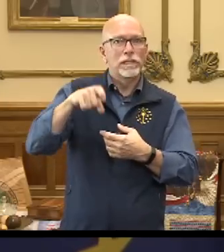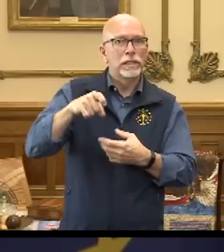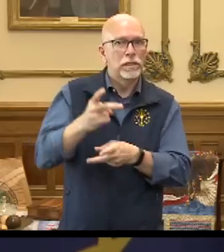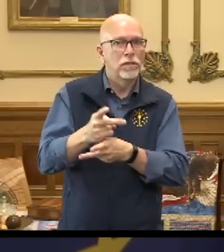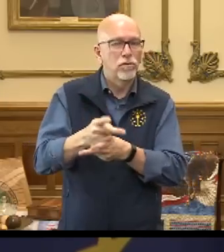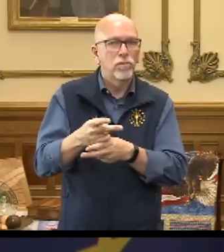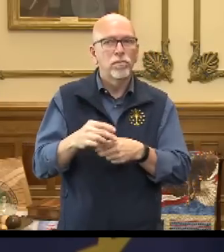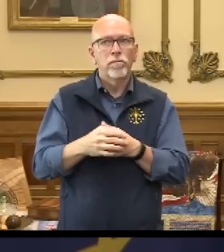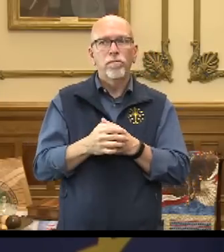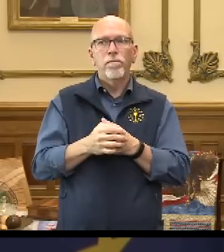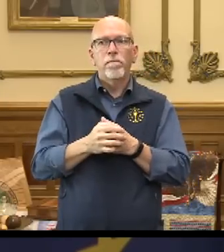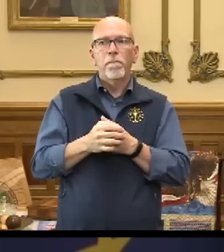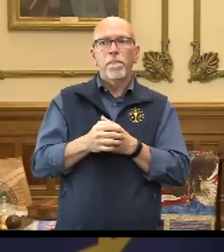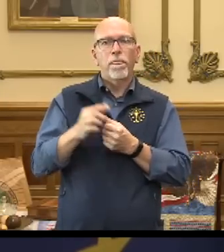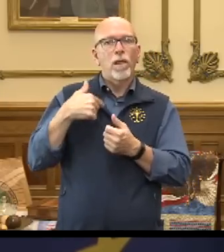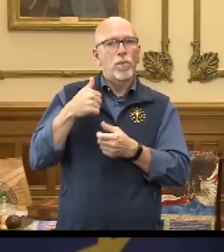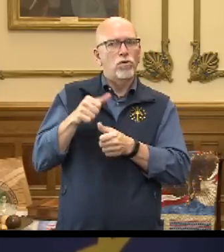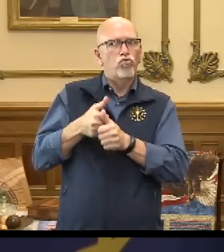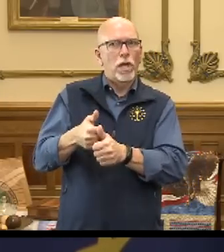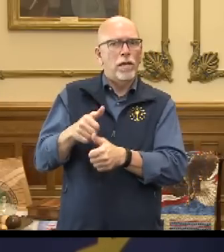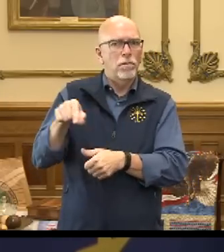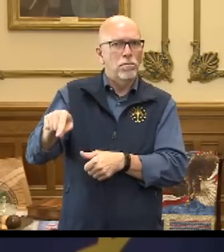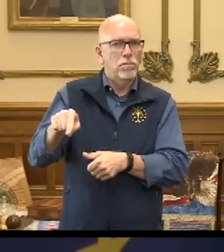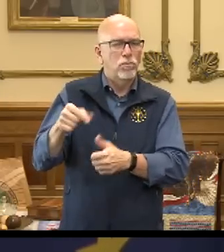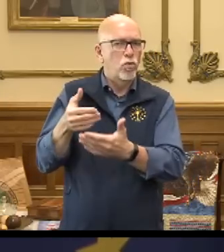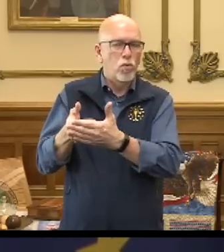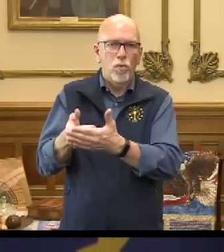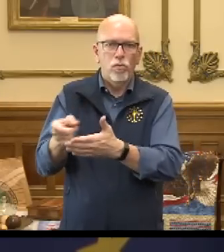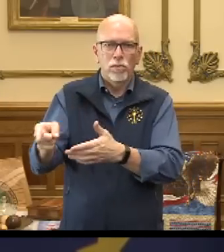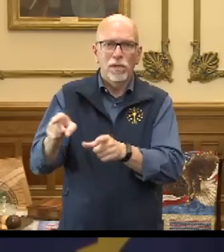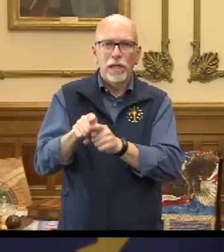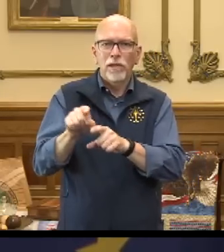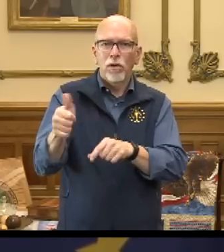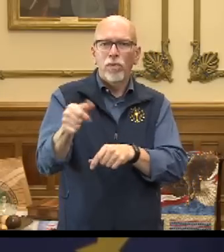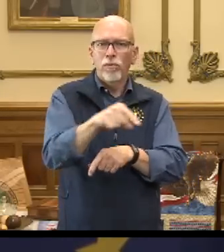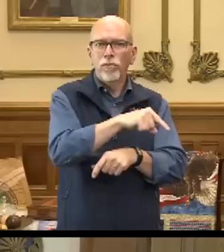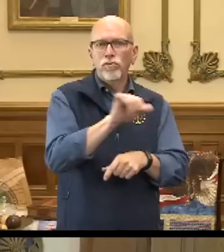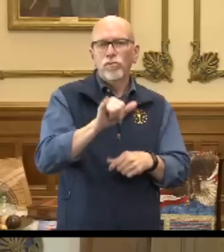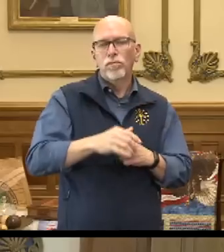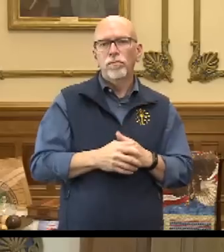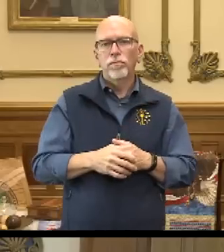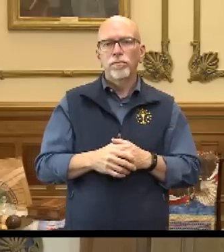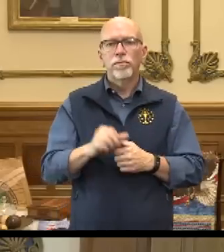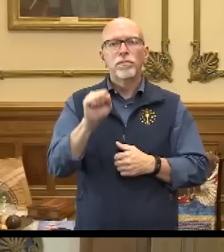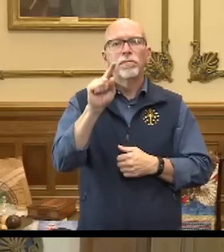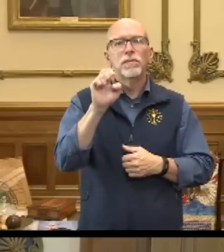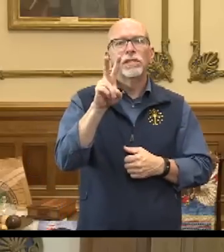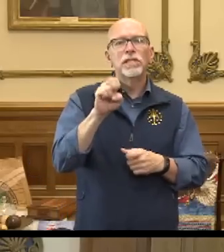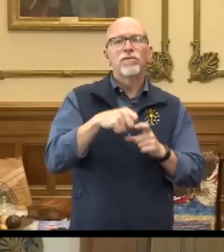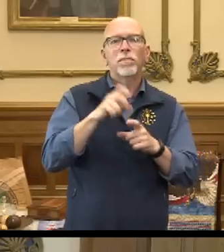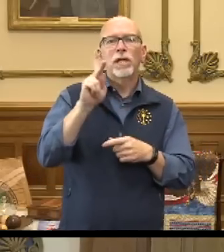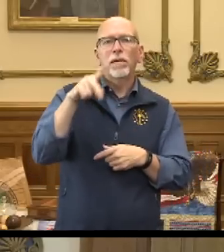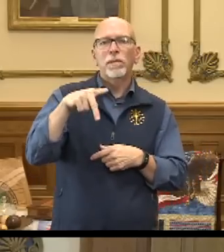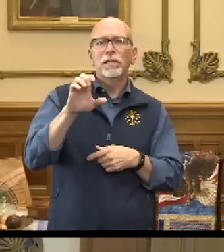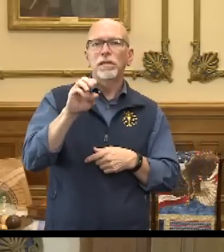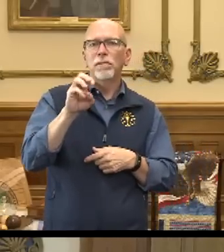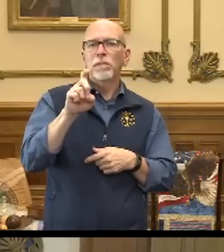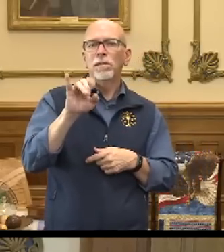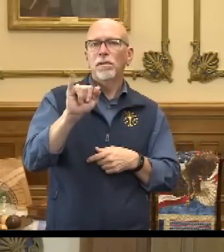care. And we track those just as closely as the other indicators. Steve with KPC